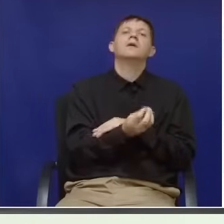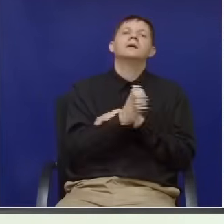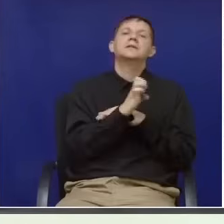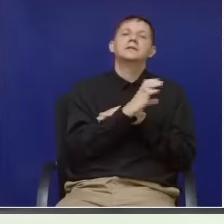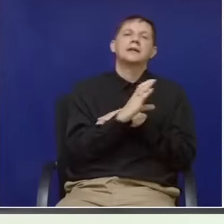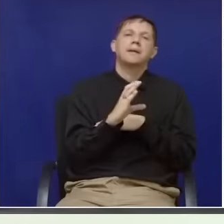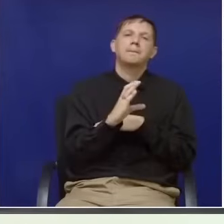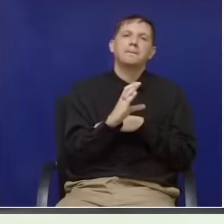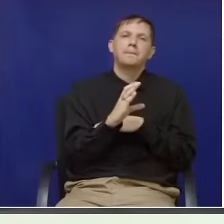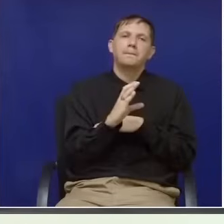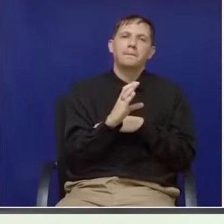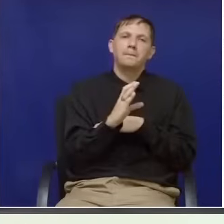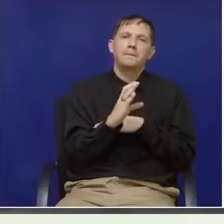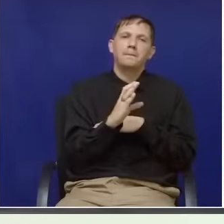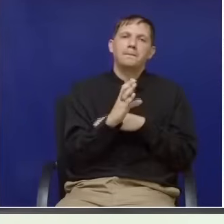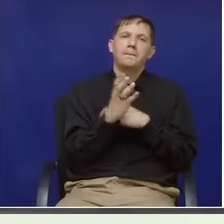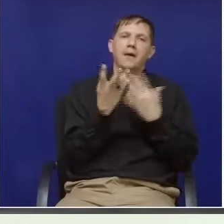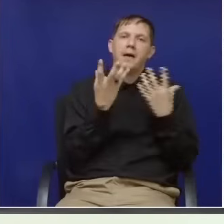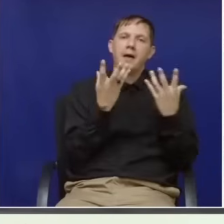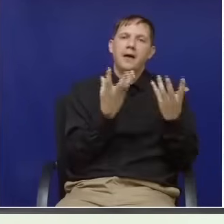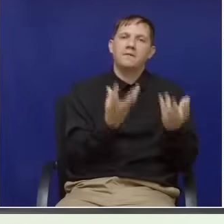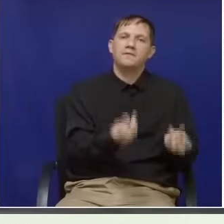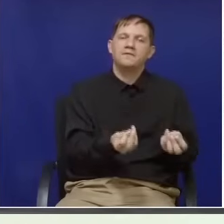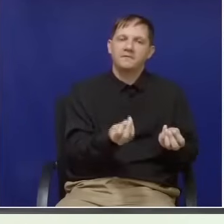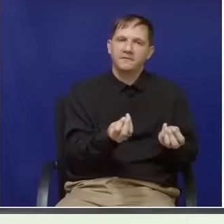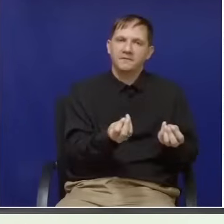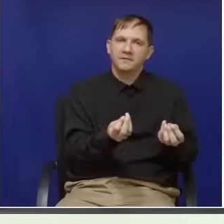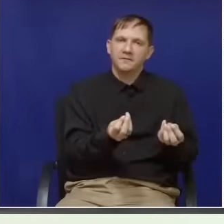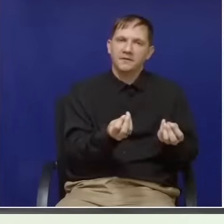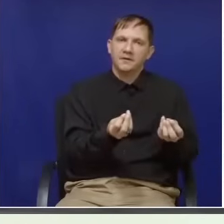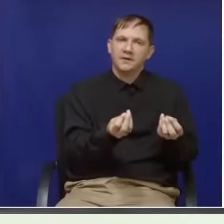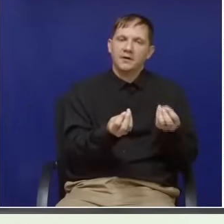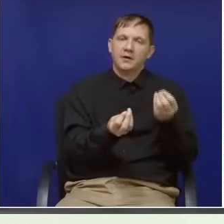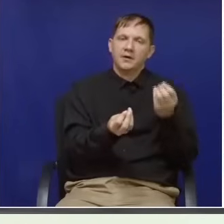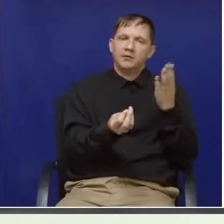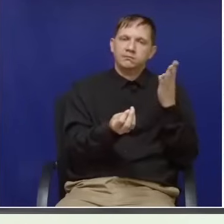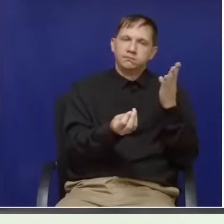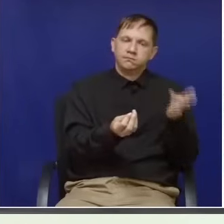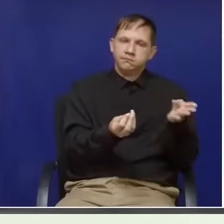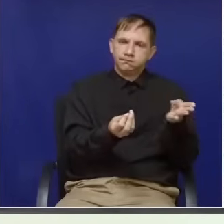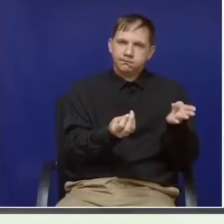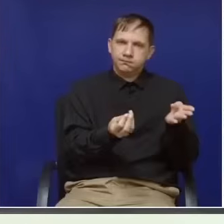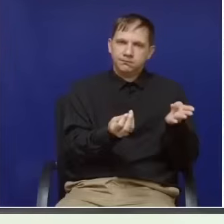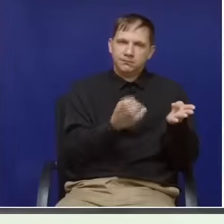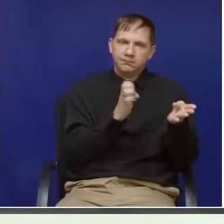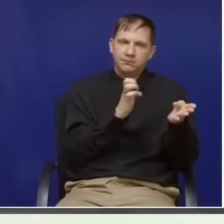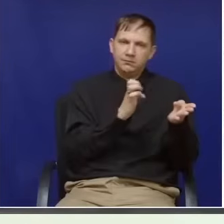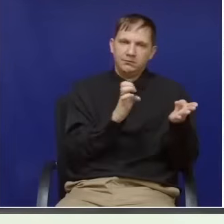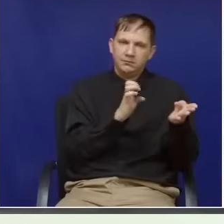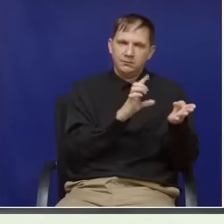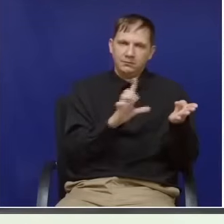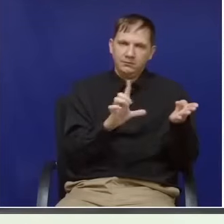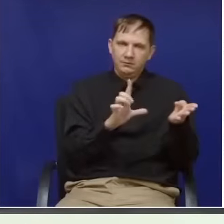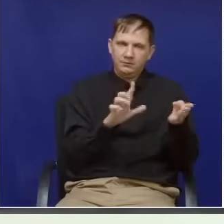Cape, the capacitated percentage at Seaport East London Harbour is